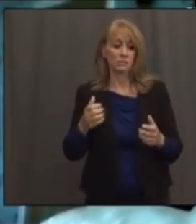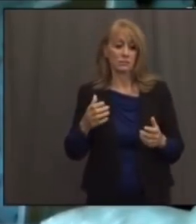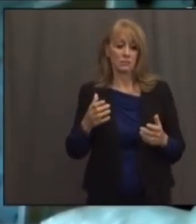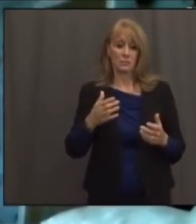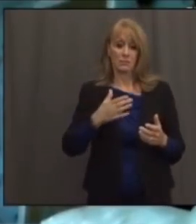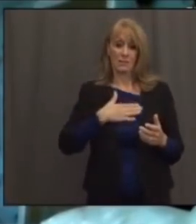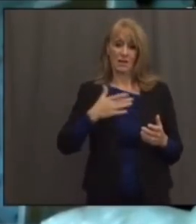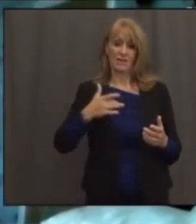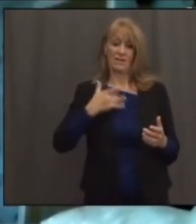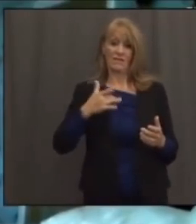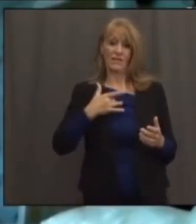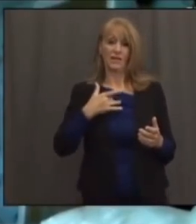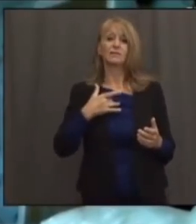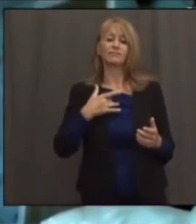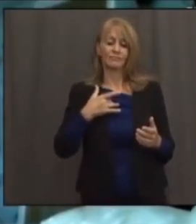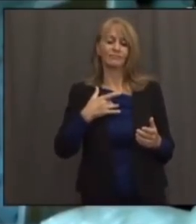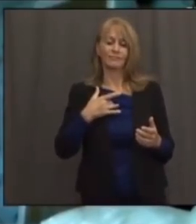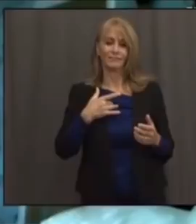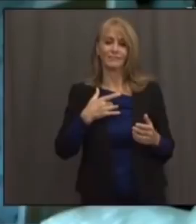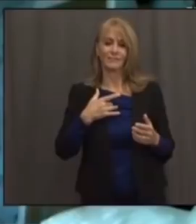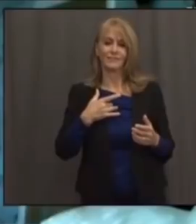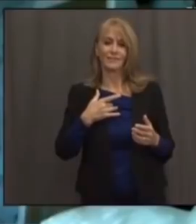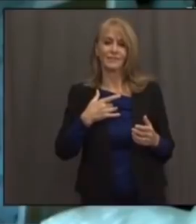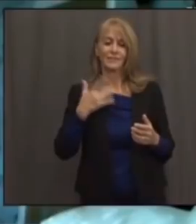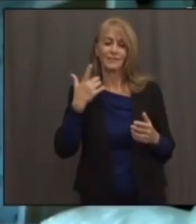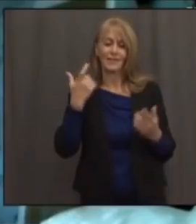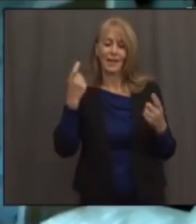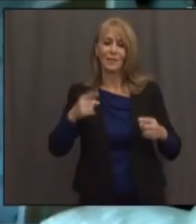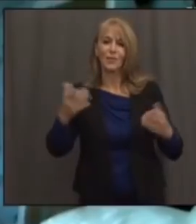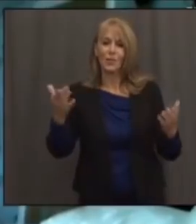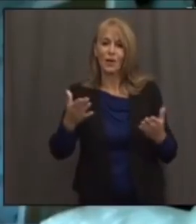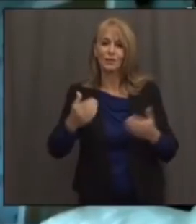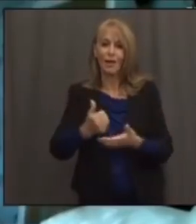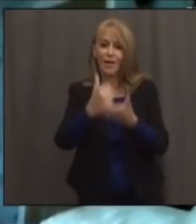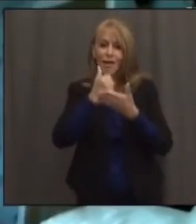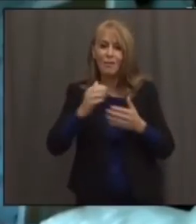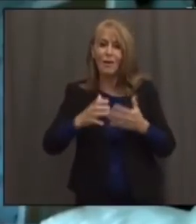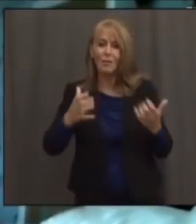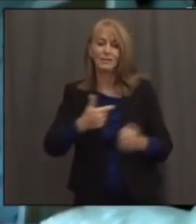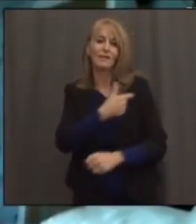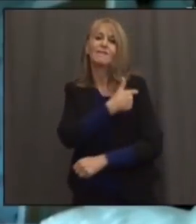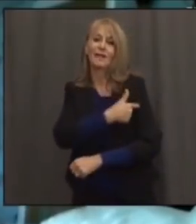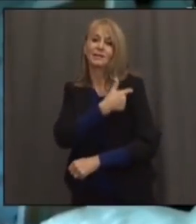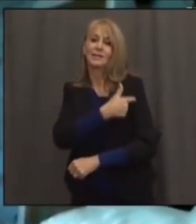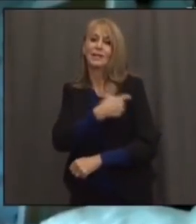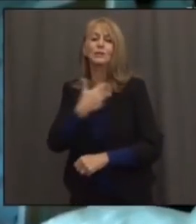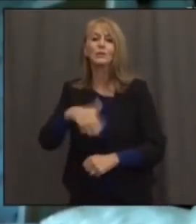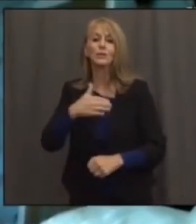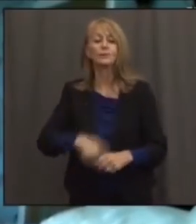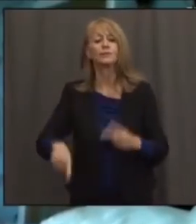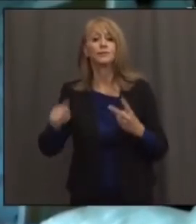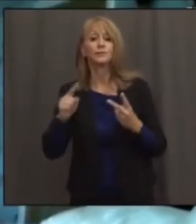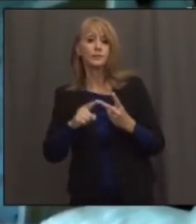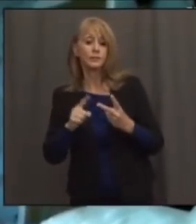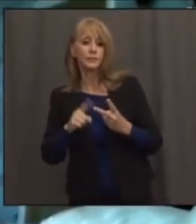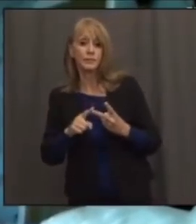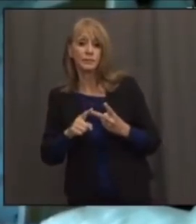really the advances and progress made in vaccinations and getting to us where we are. And then I think the second is